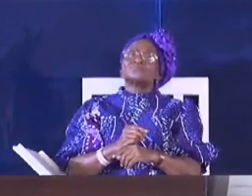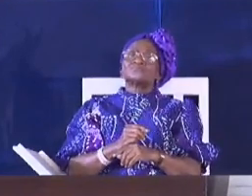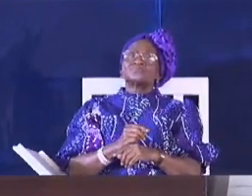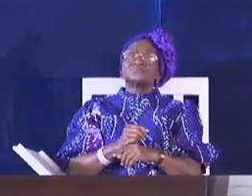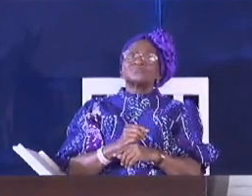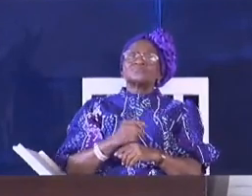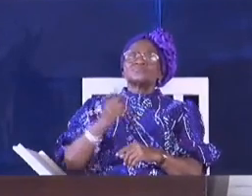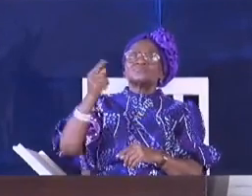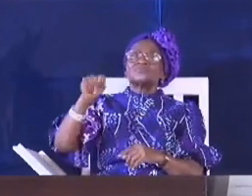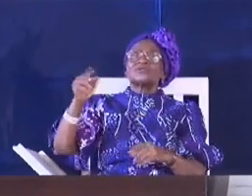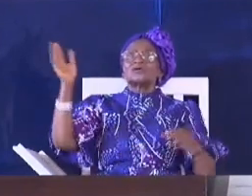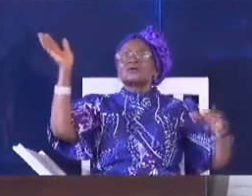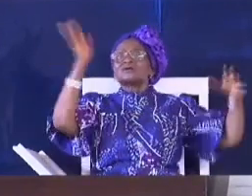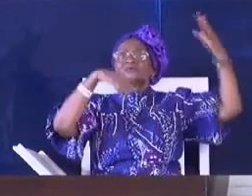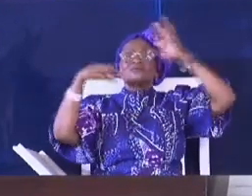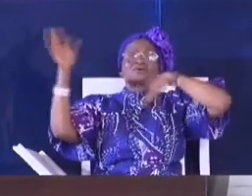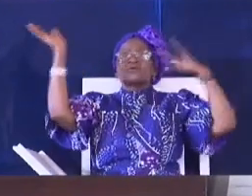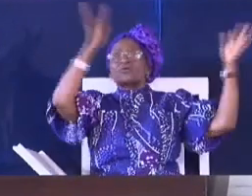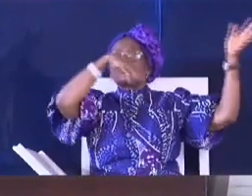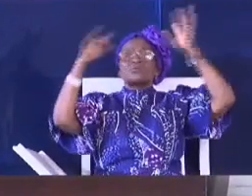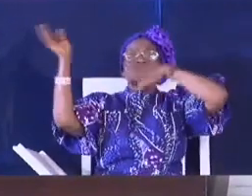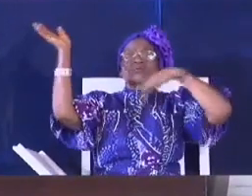the wind blew